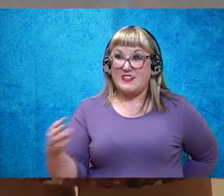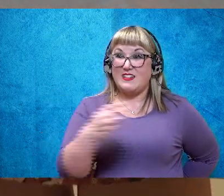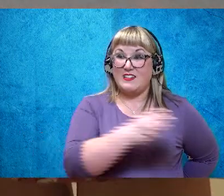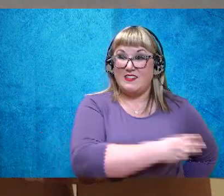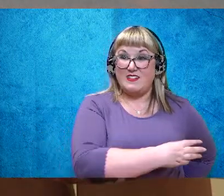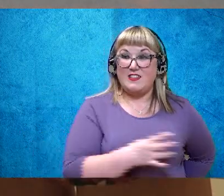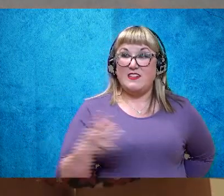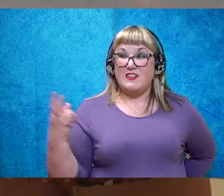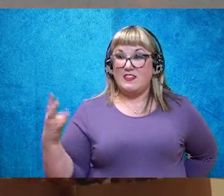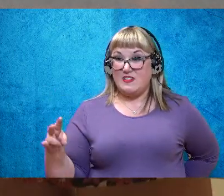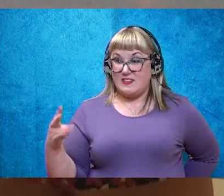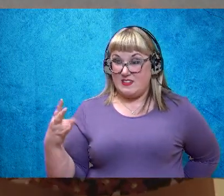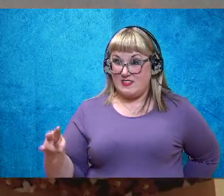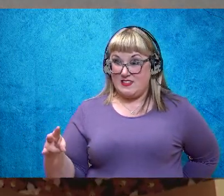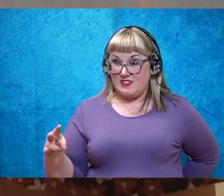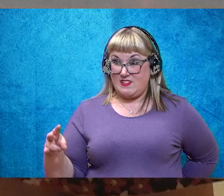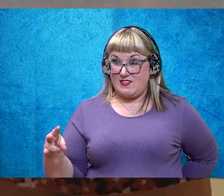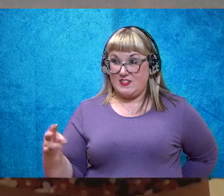16,